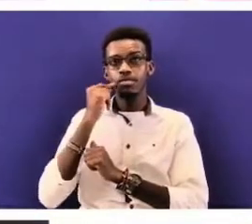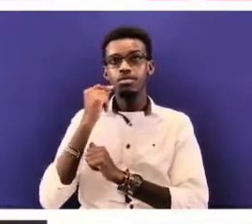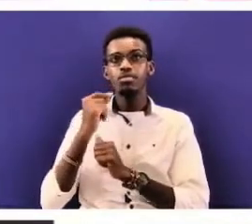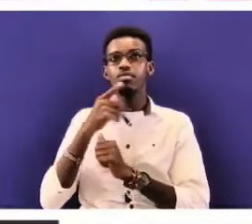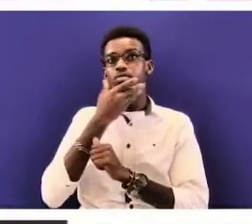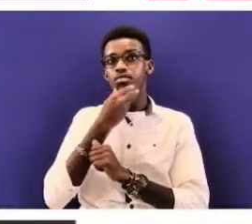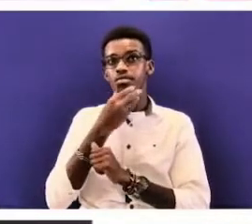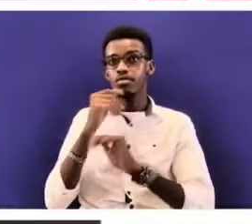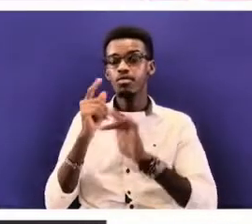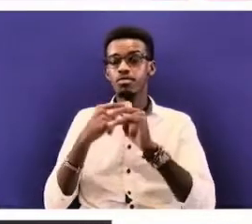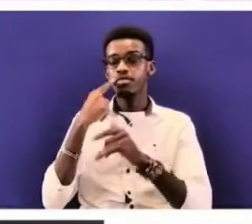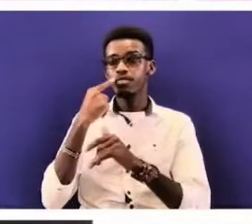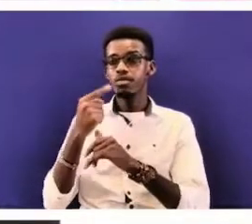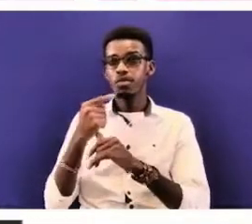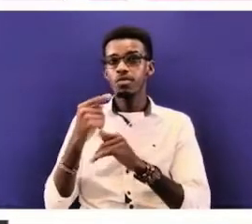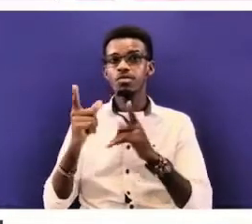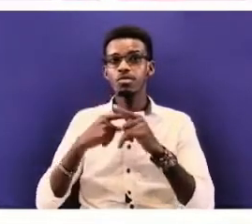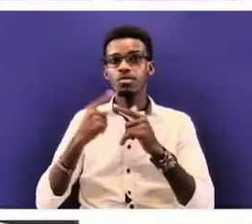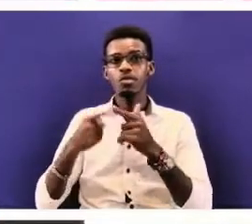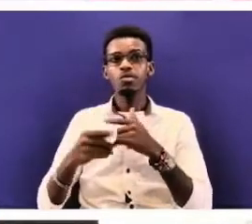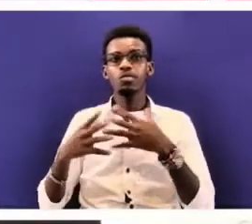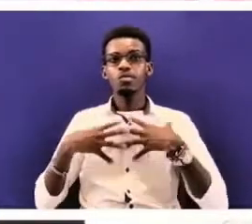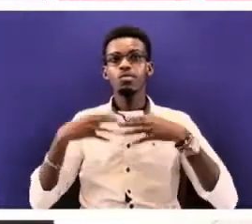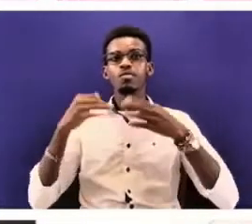the word and healed.